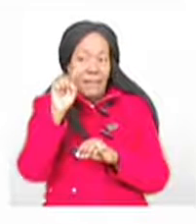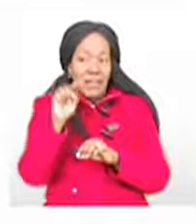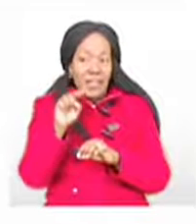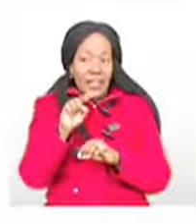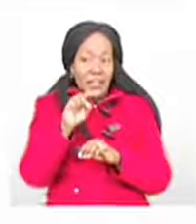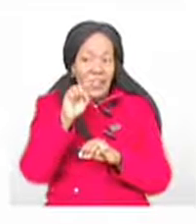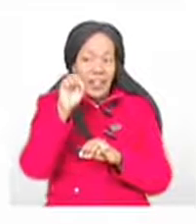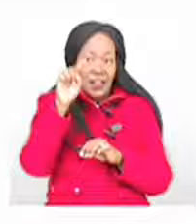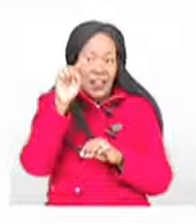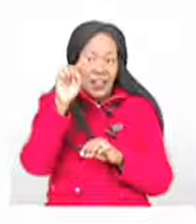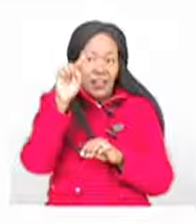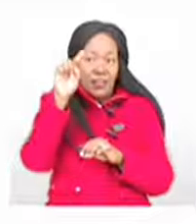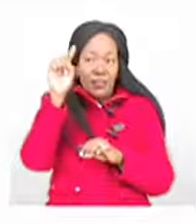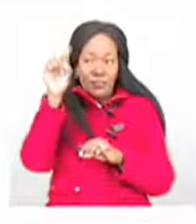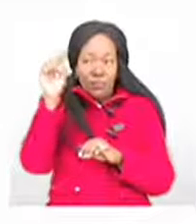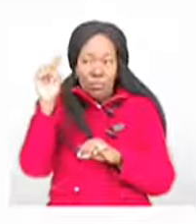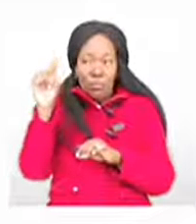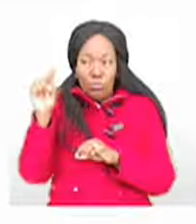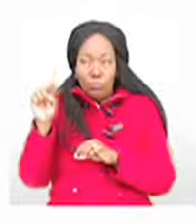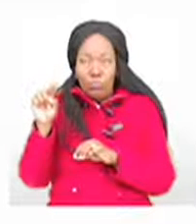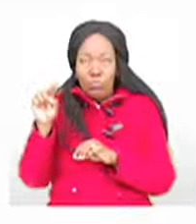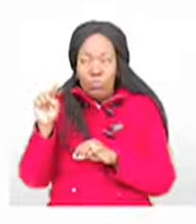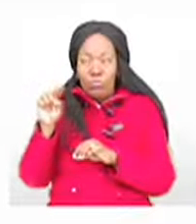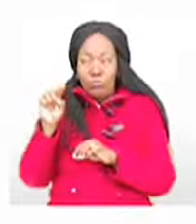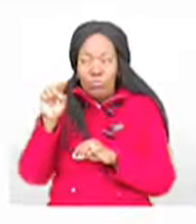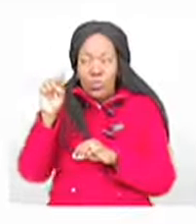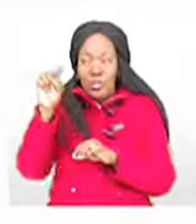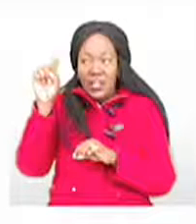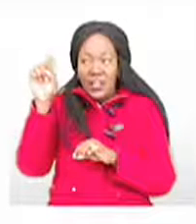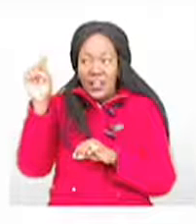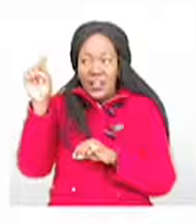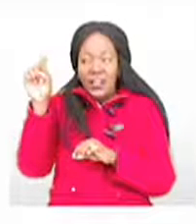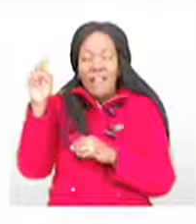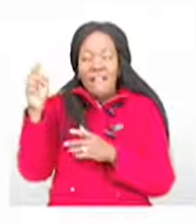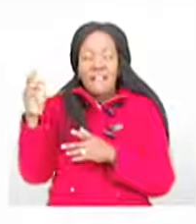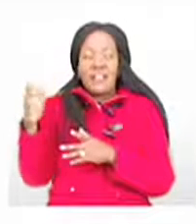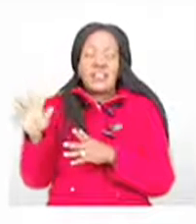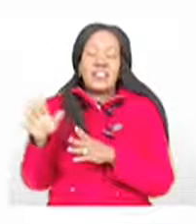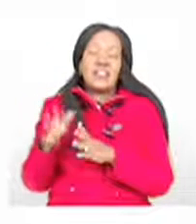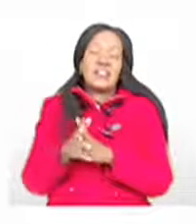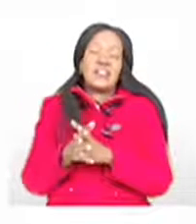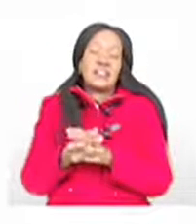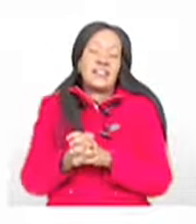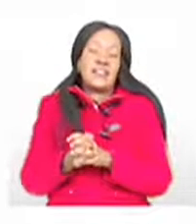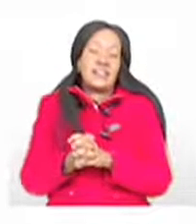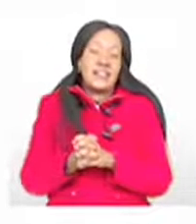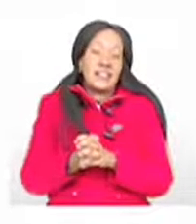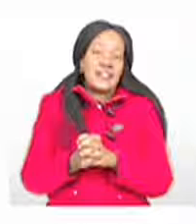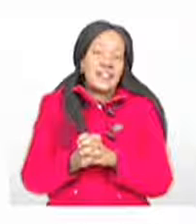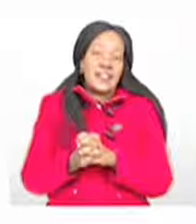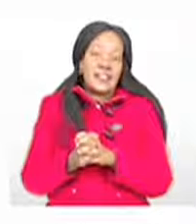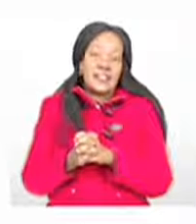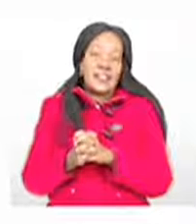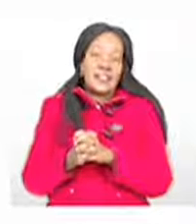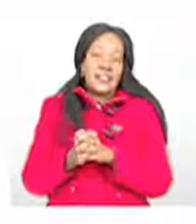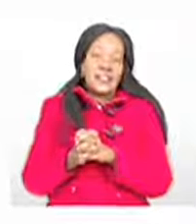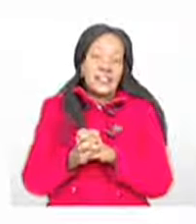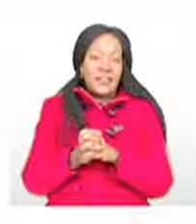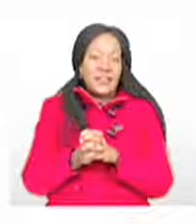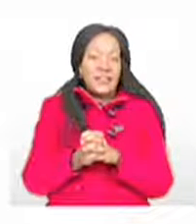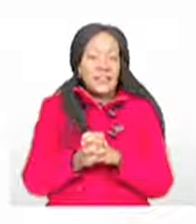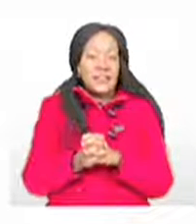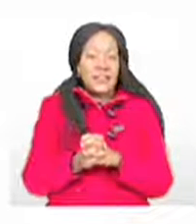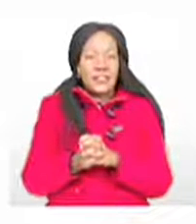up, curl up and go down and curl back again until